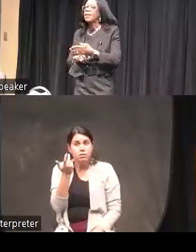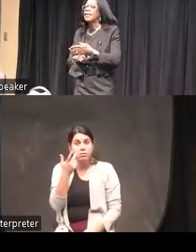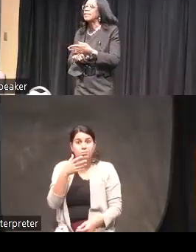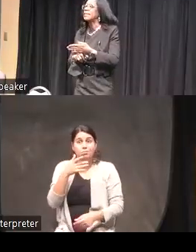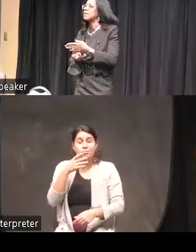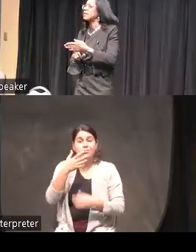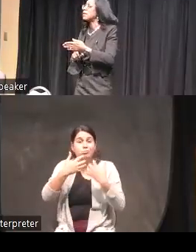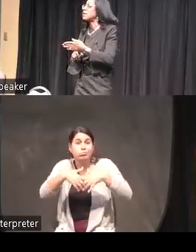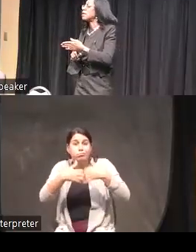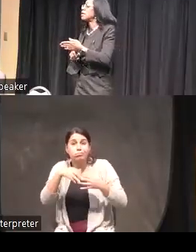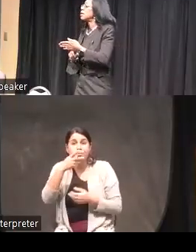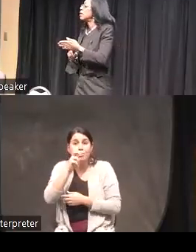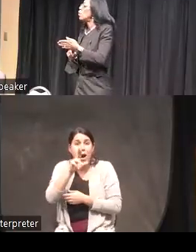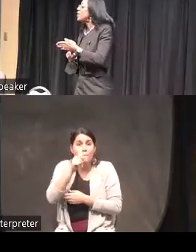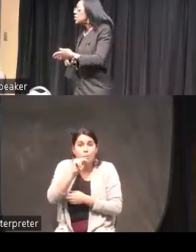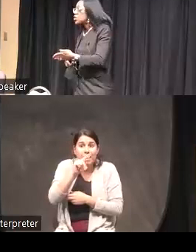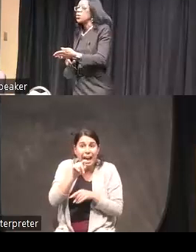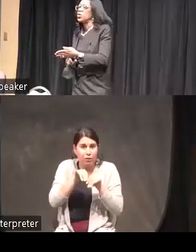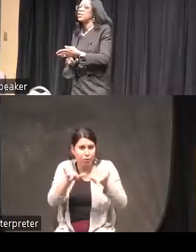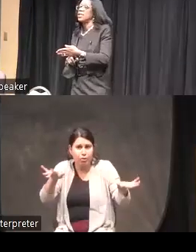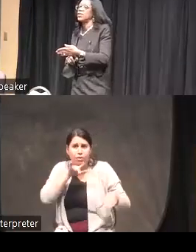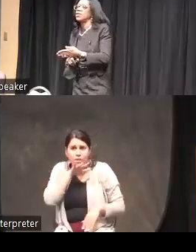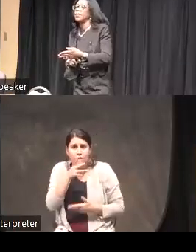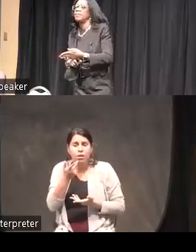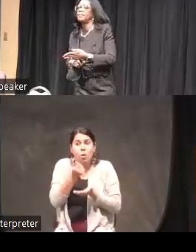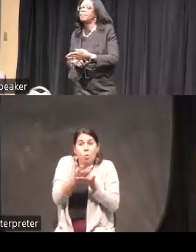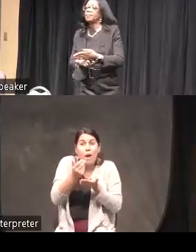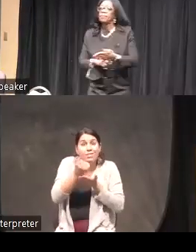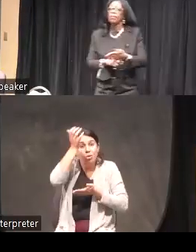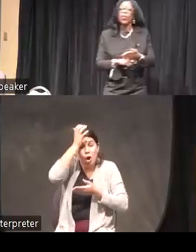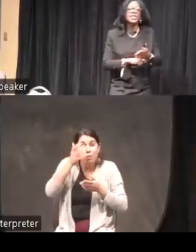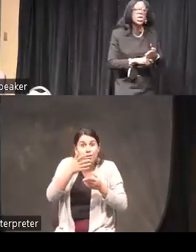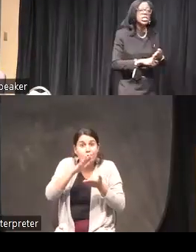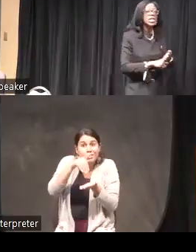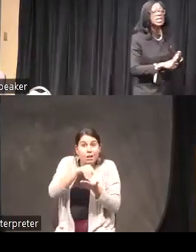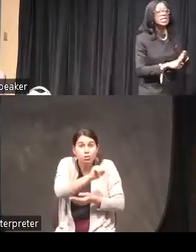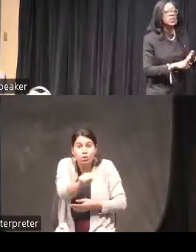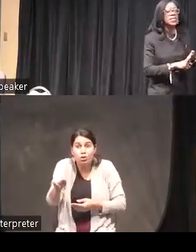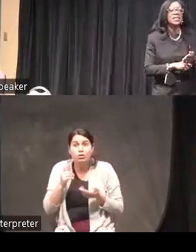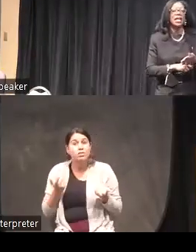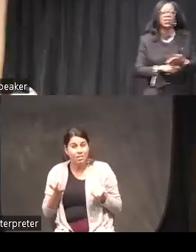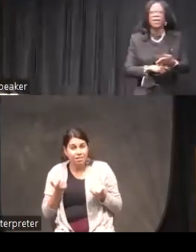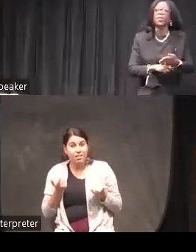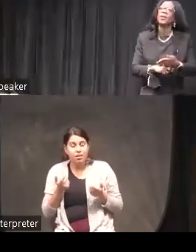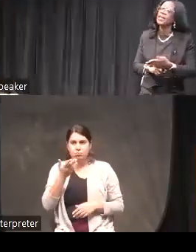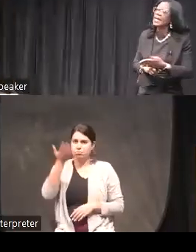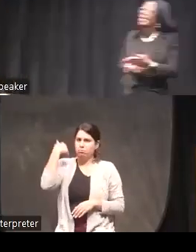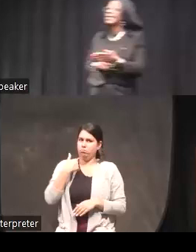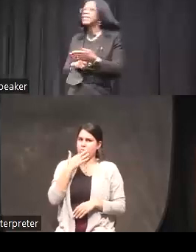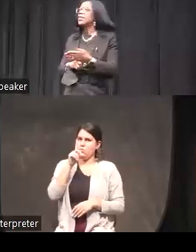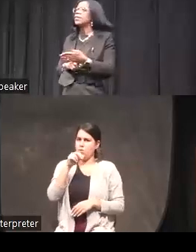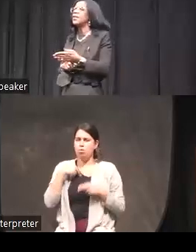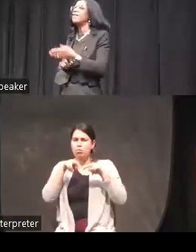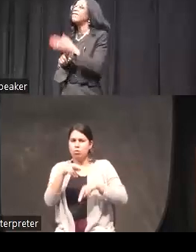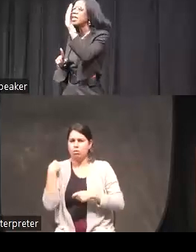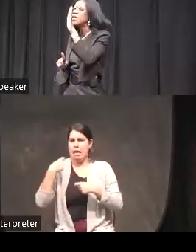power plants, waste distribution centers. When I started looking at this, it was in Colorado, and we were looking at a